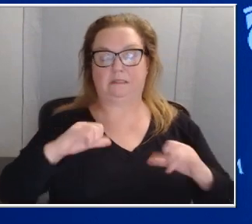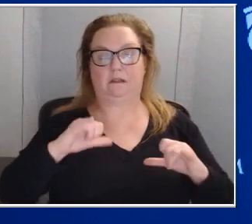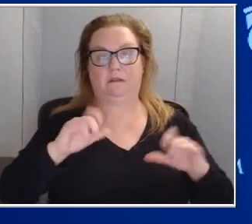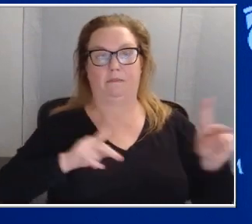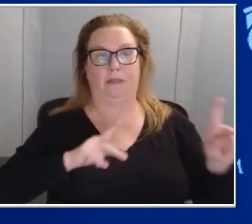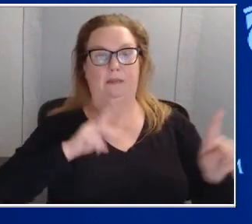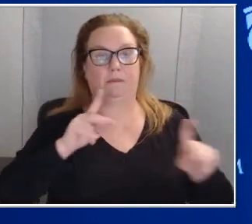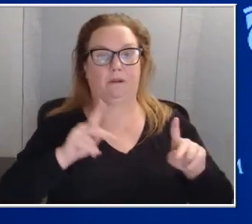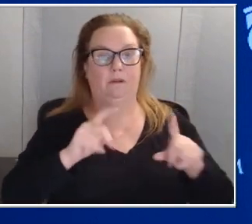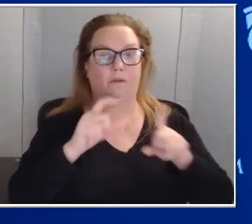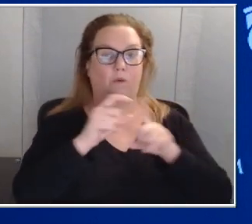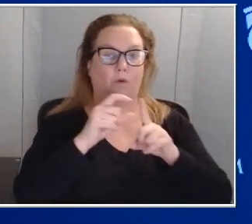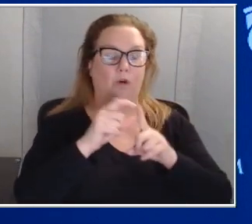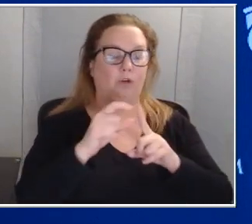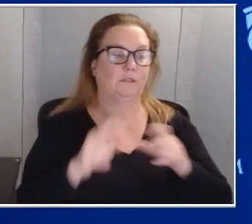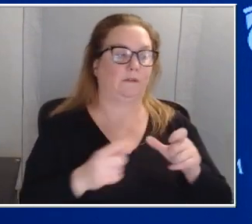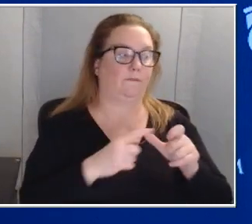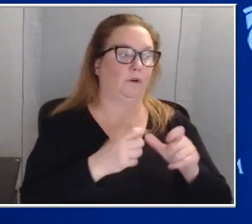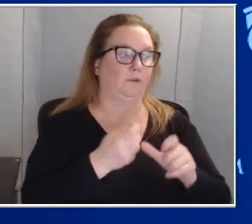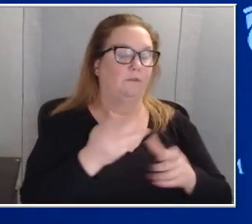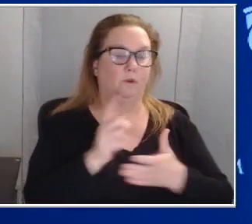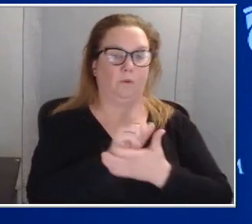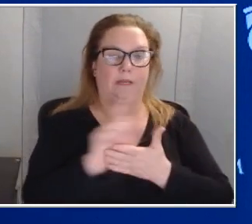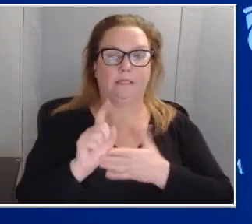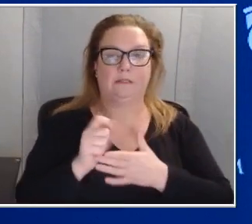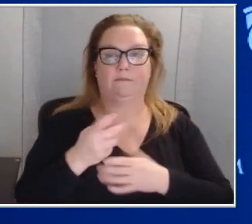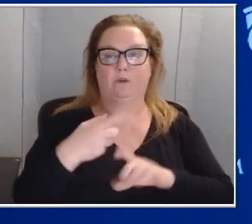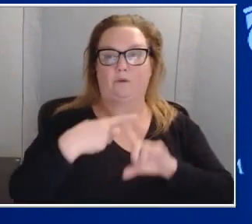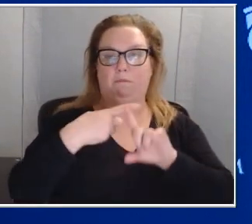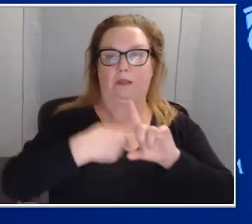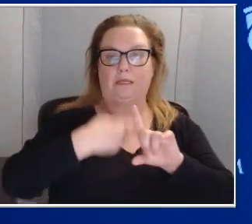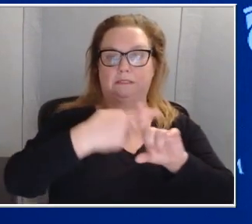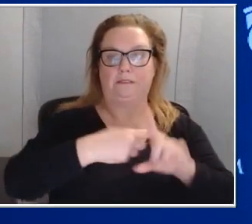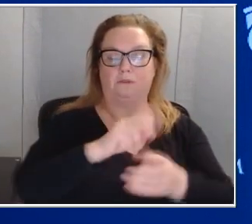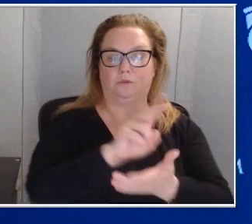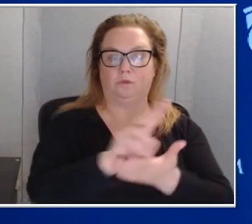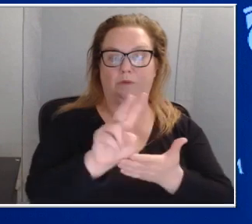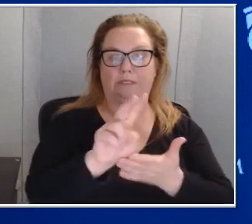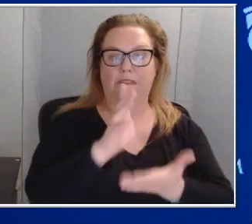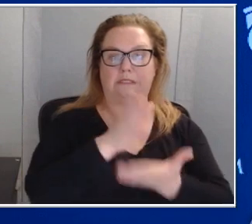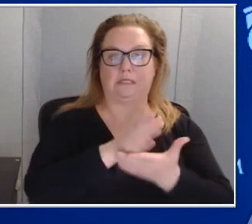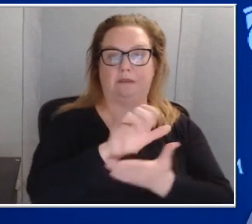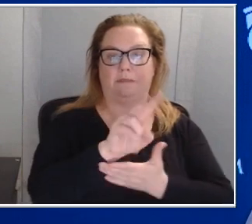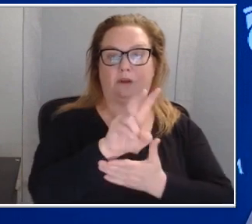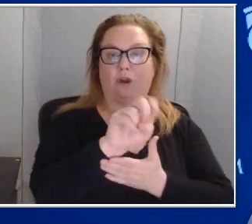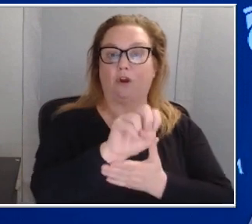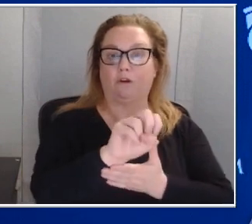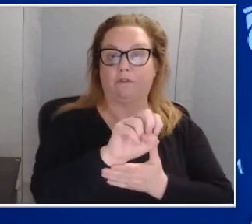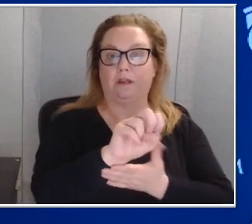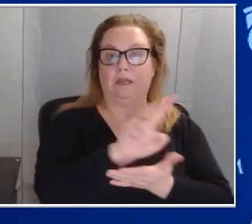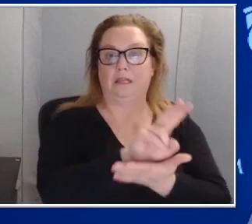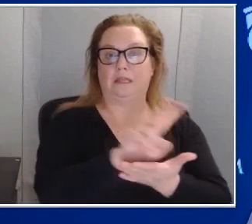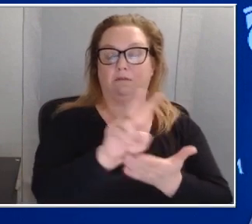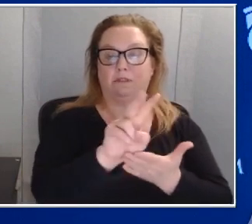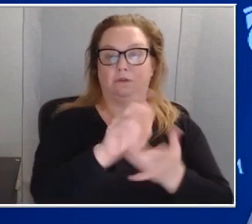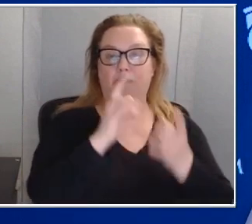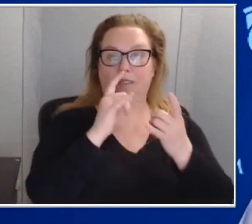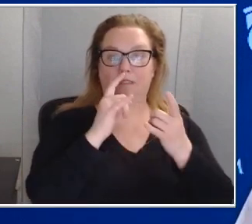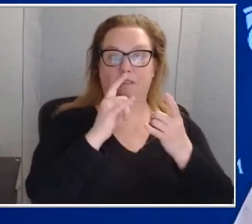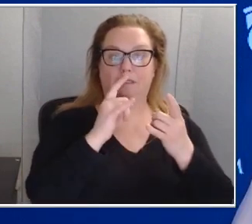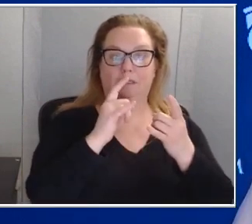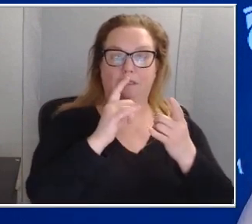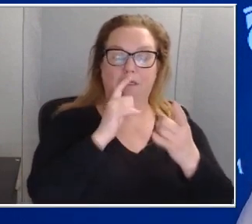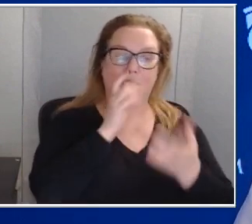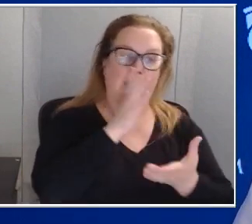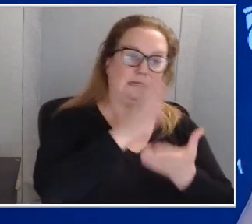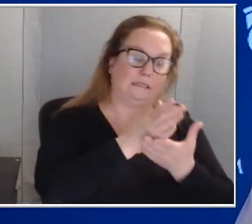the words in those first couple weeks or months of 2 weeks to stop the curve. Okay, that was 2 weeks to mask, to not stop